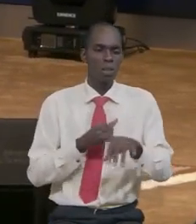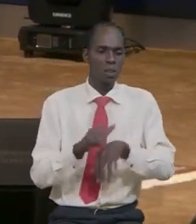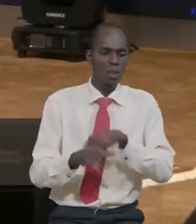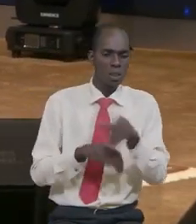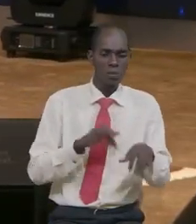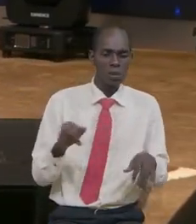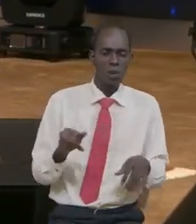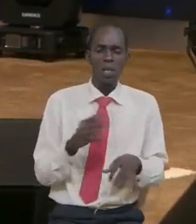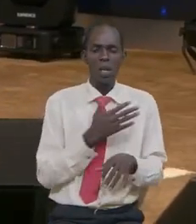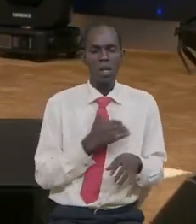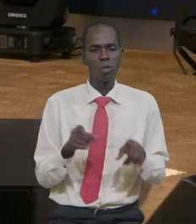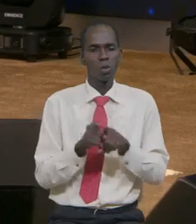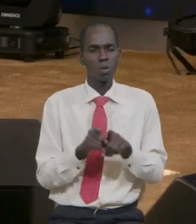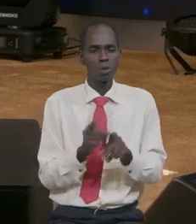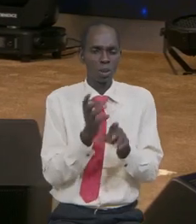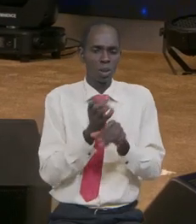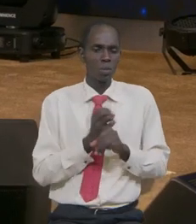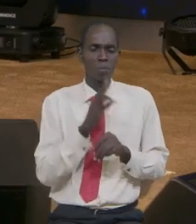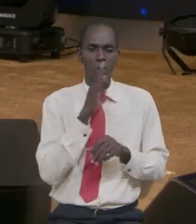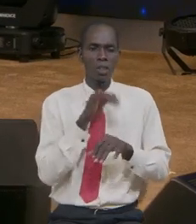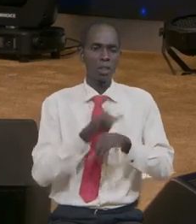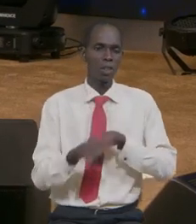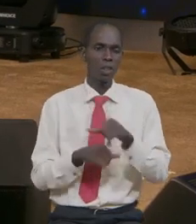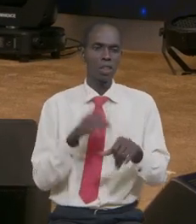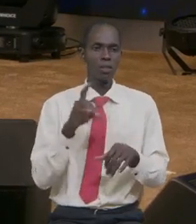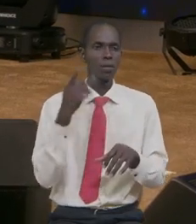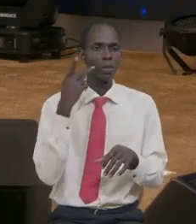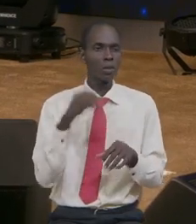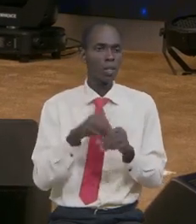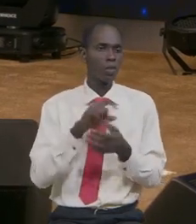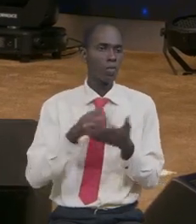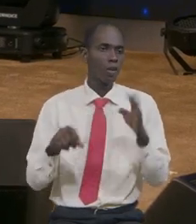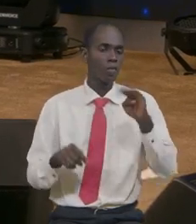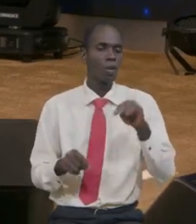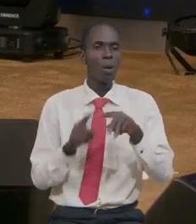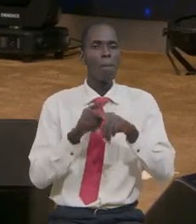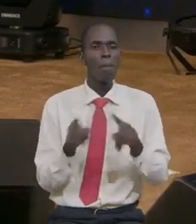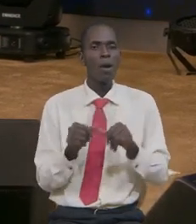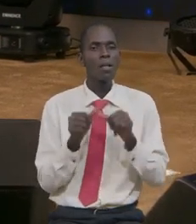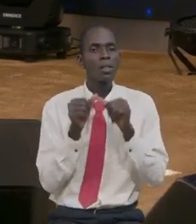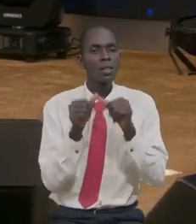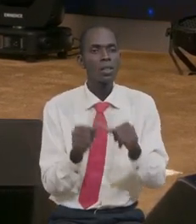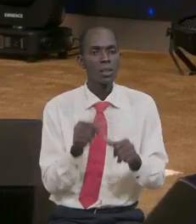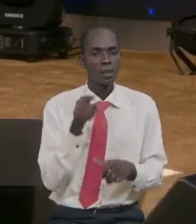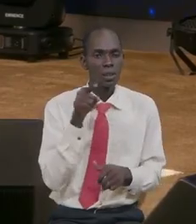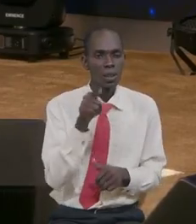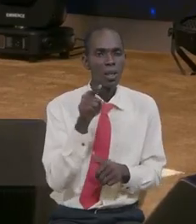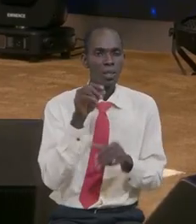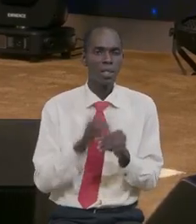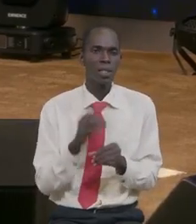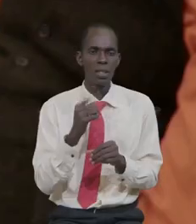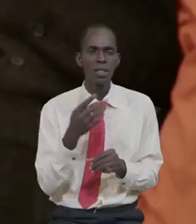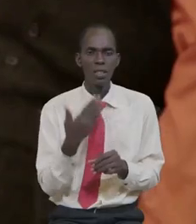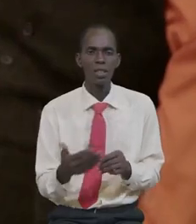verse 14, it says in verse 14, but continue thou in the things which thou